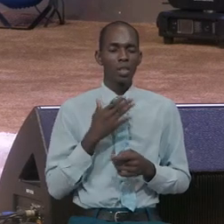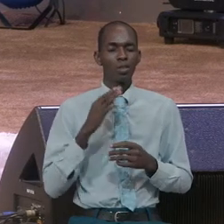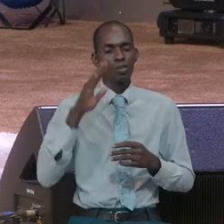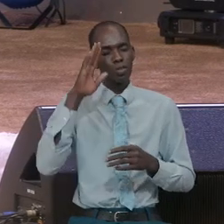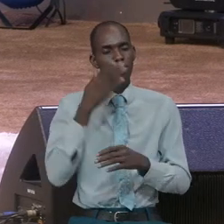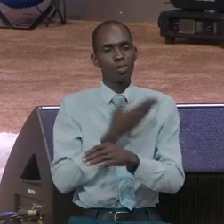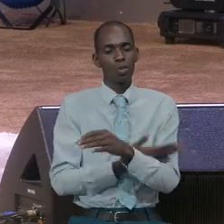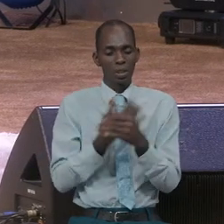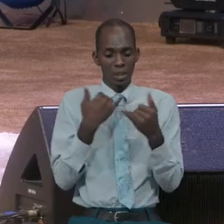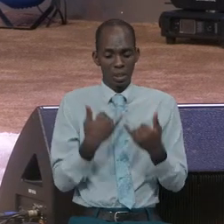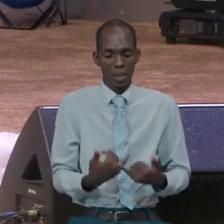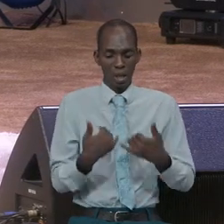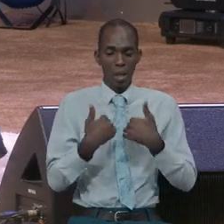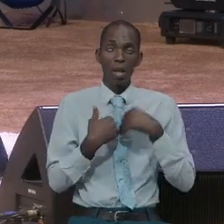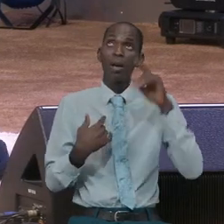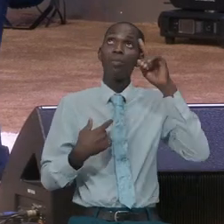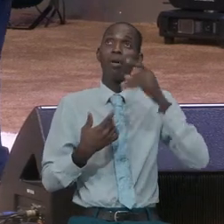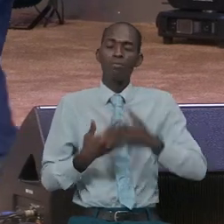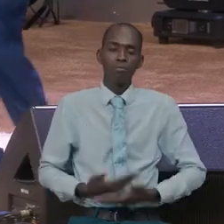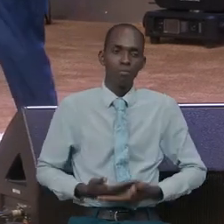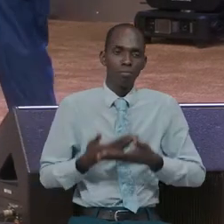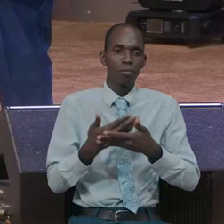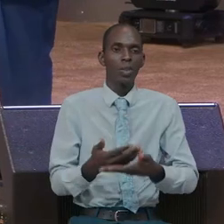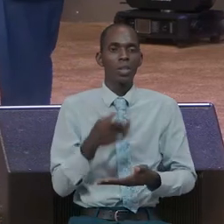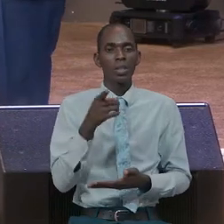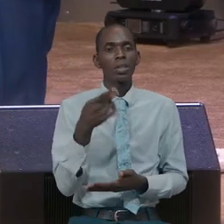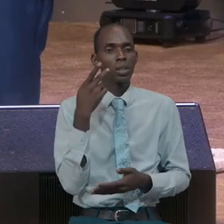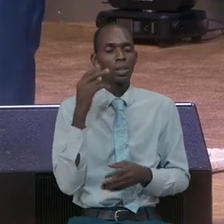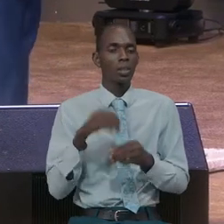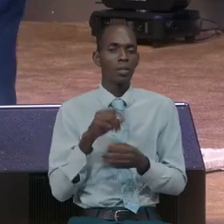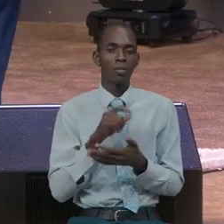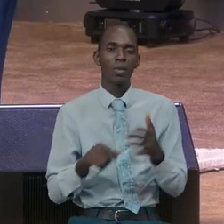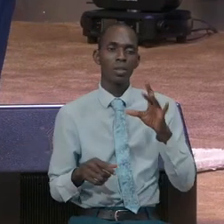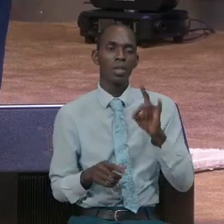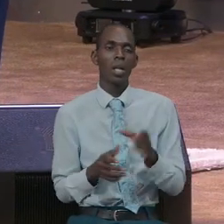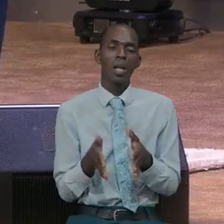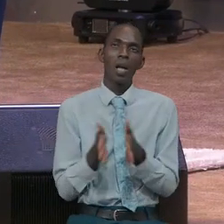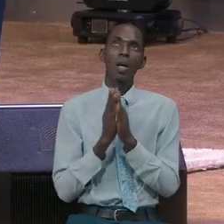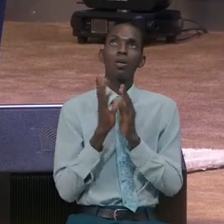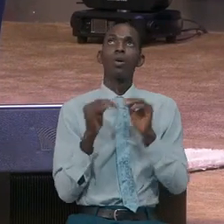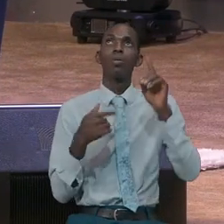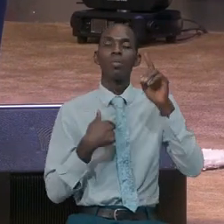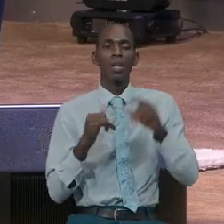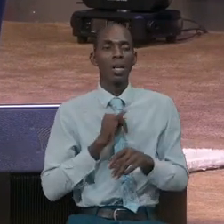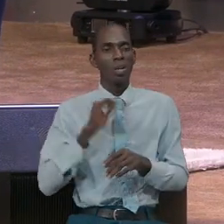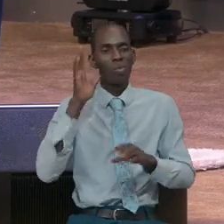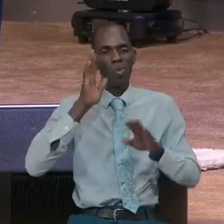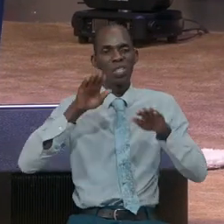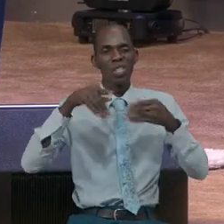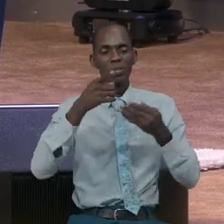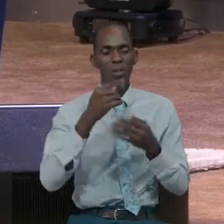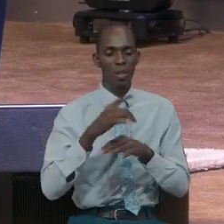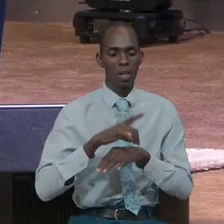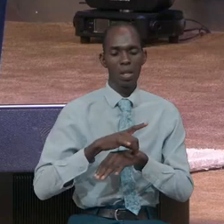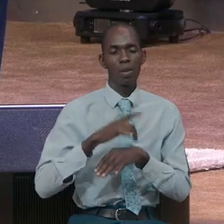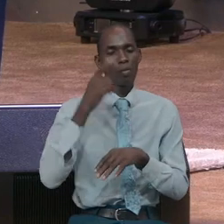I begotten thee. Then in verse 8, it says in verse 8, ask of me, and I shall give thee the heathen